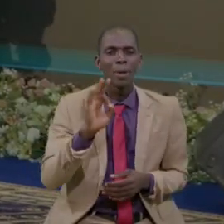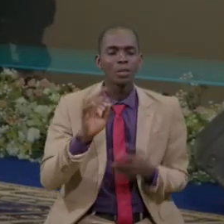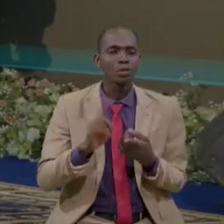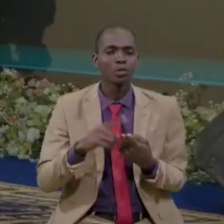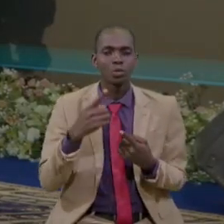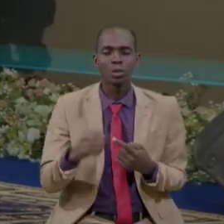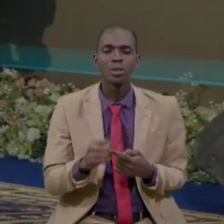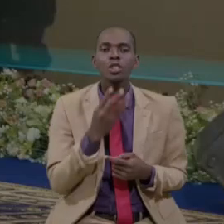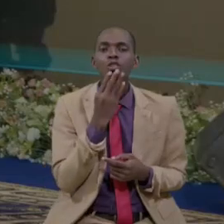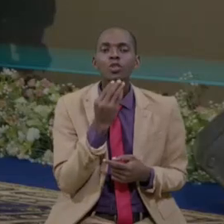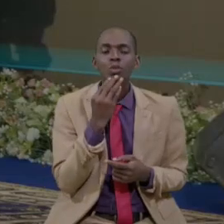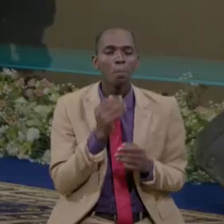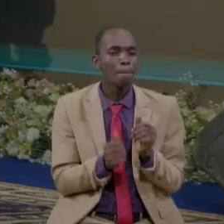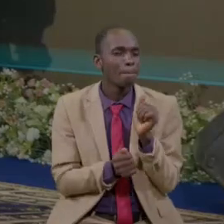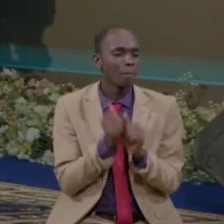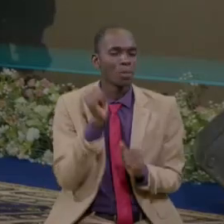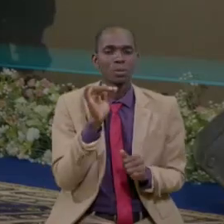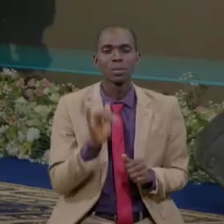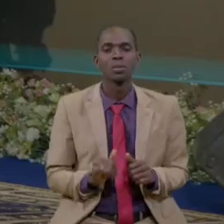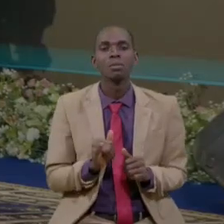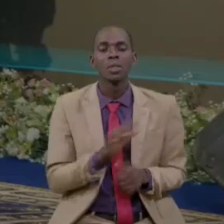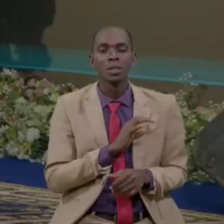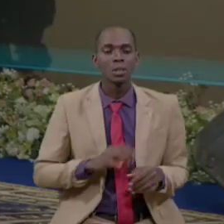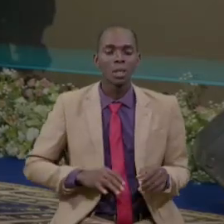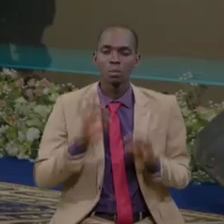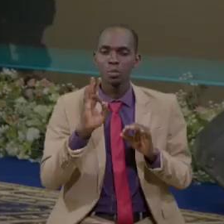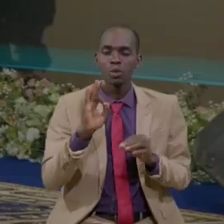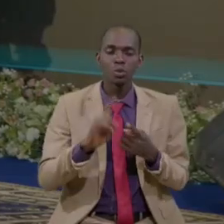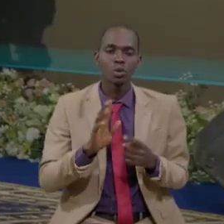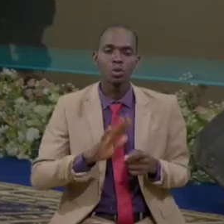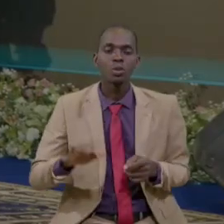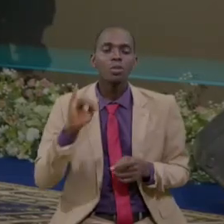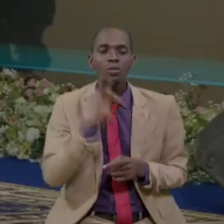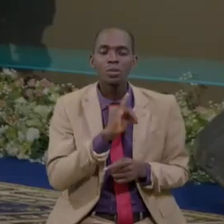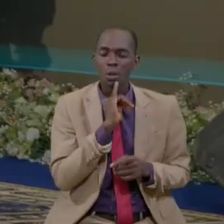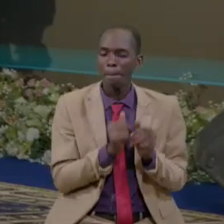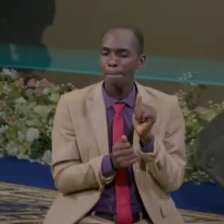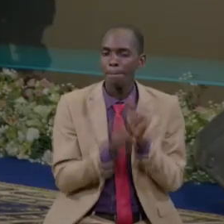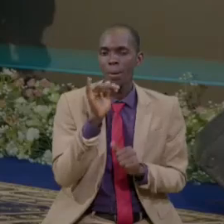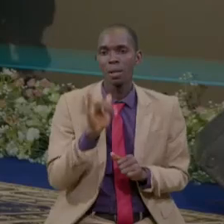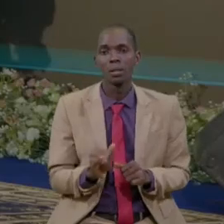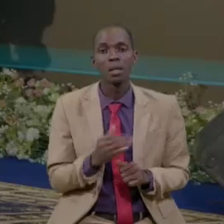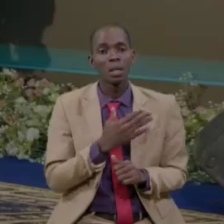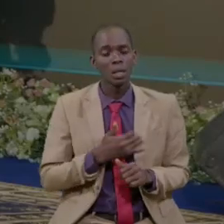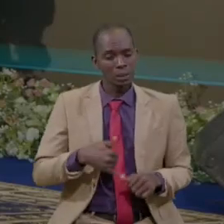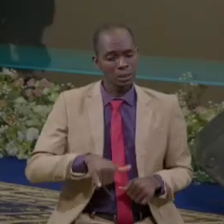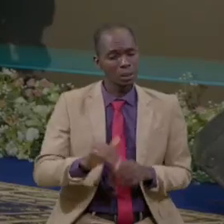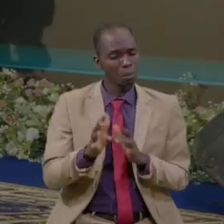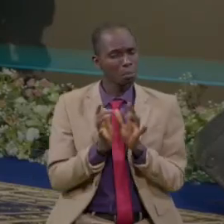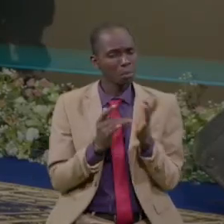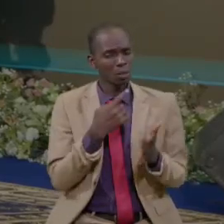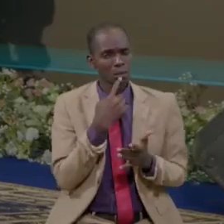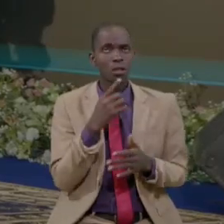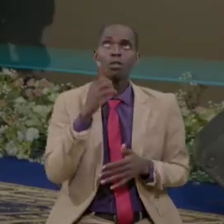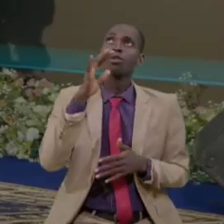people of Israel principally. And yet the Bible says God so loved the world, not only Israel.